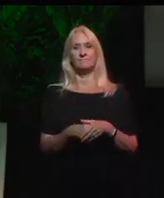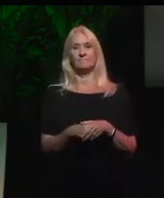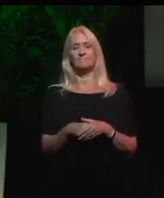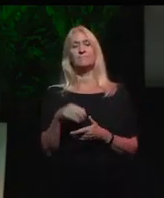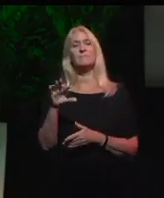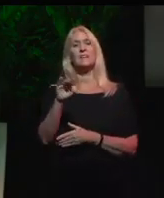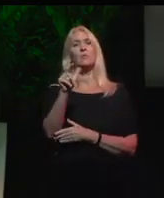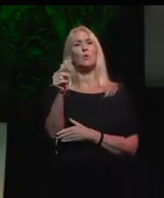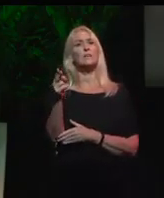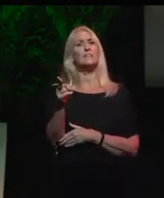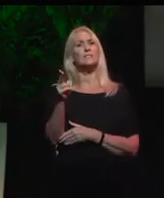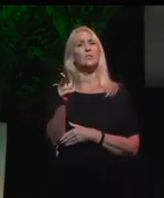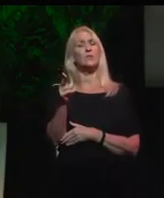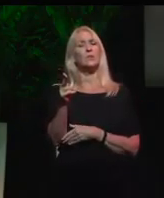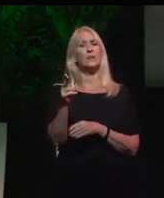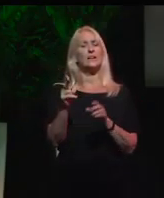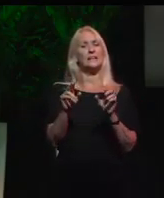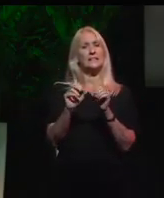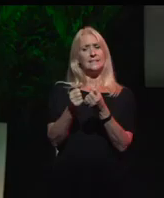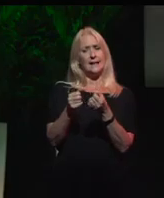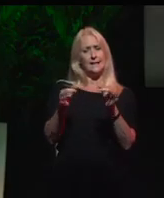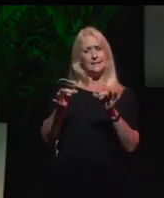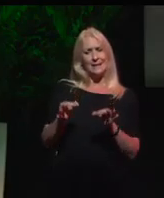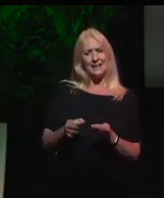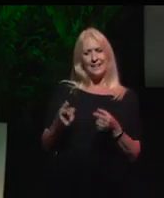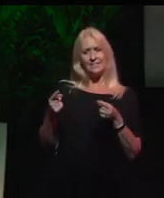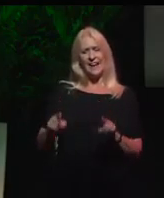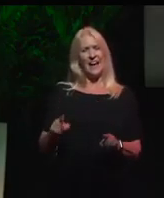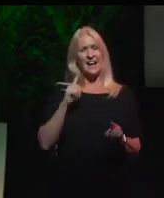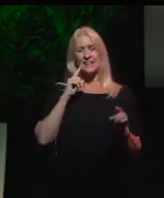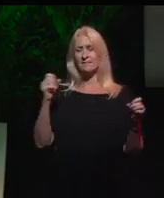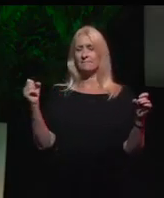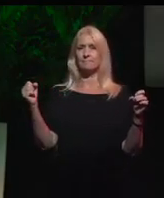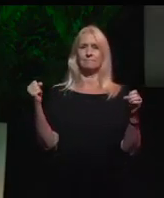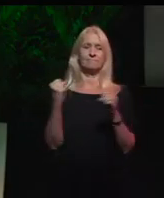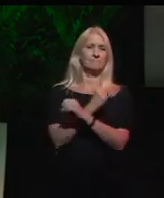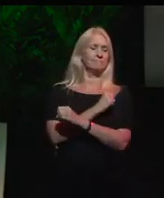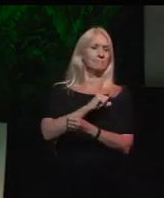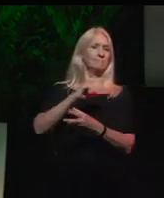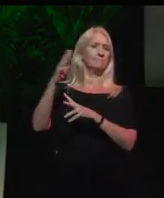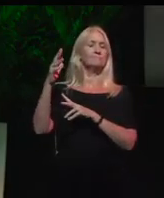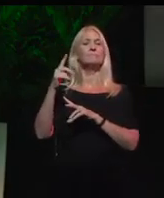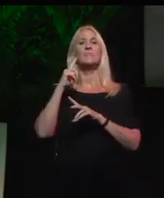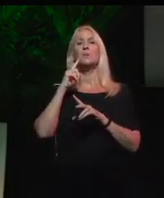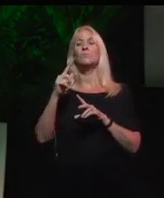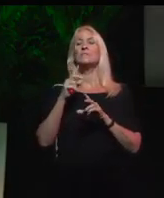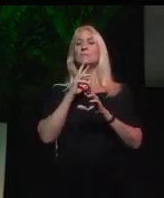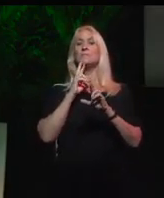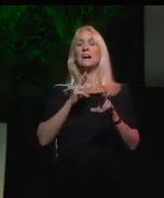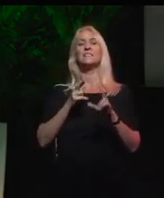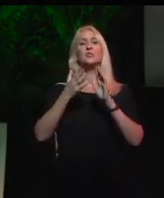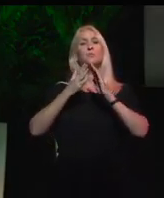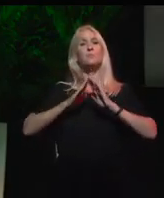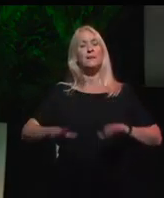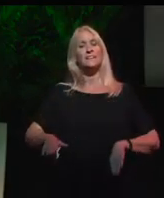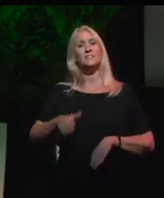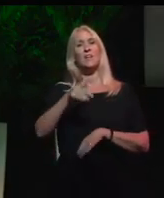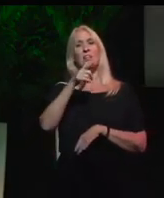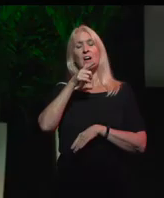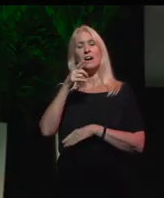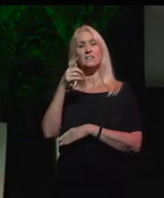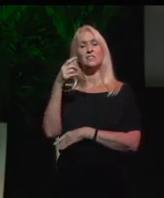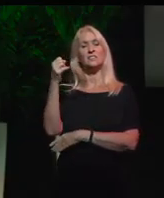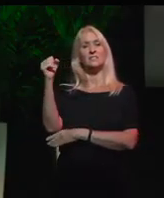Florida Historical Society describes the event, the violent attack was in response to peaceful lunch counter demonstrations organized by the Jacksonville